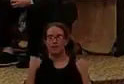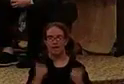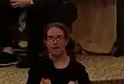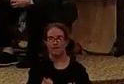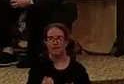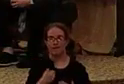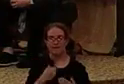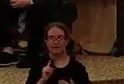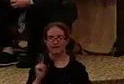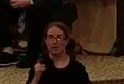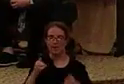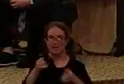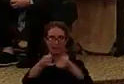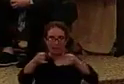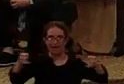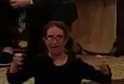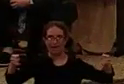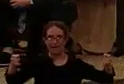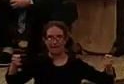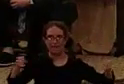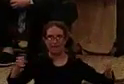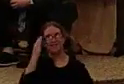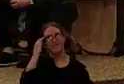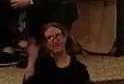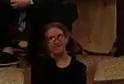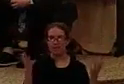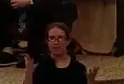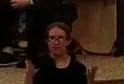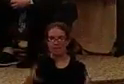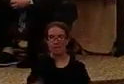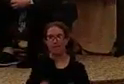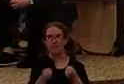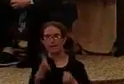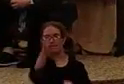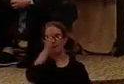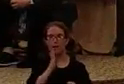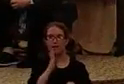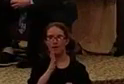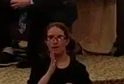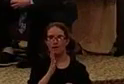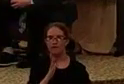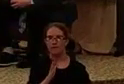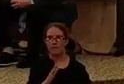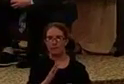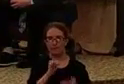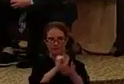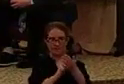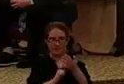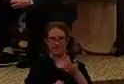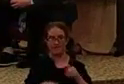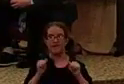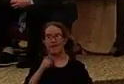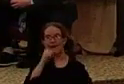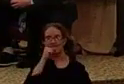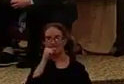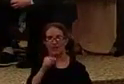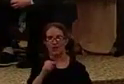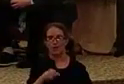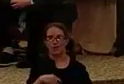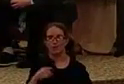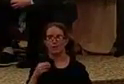And somewhere down the line, amen, we're thinking maybe we'll pick up God in the equation eventually. Can I tell somebody